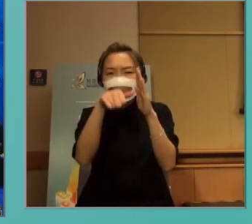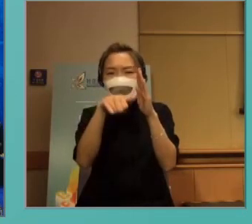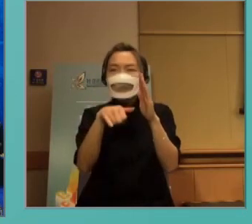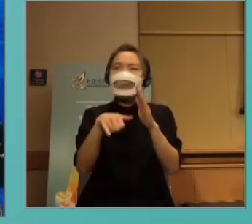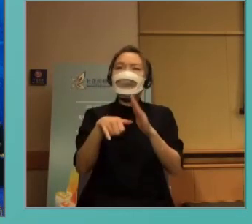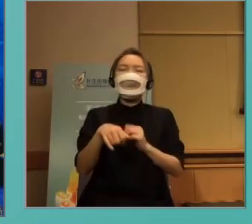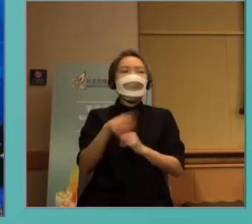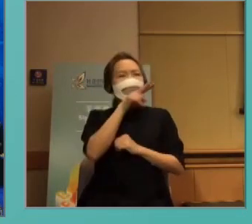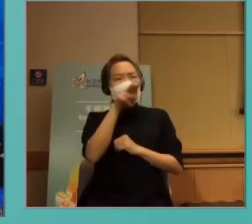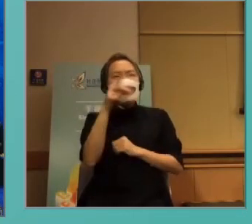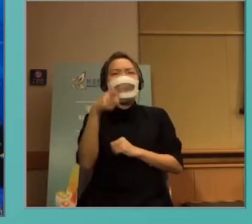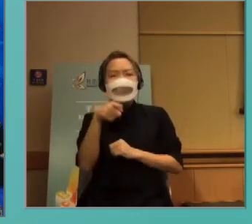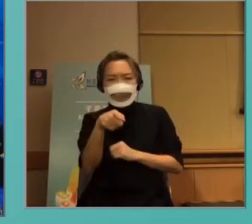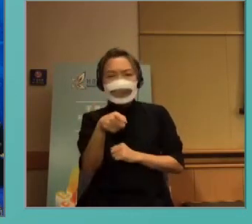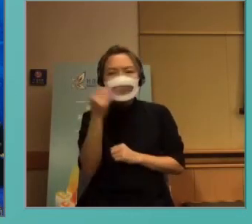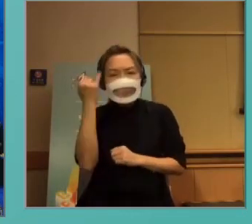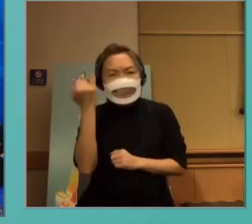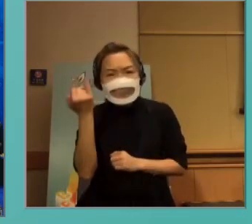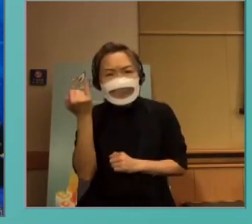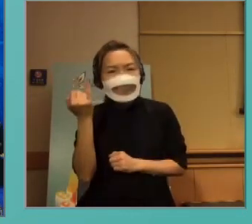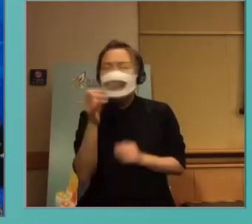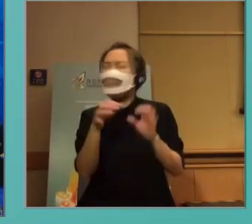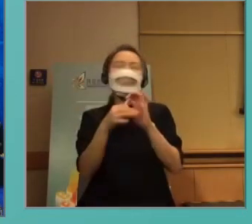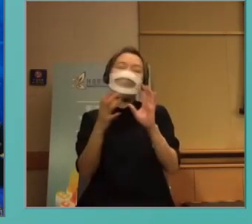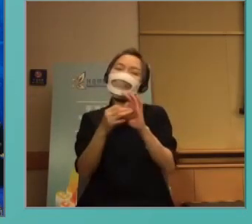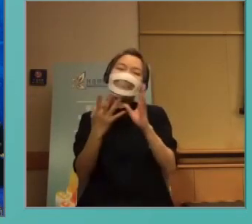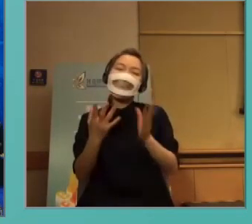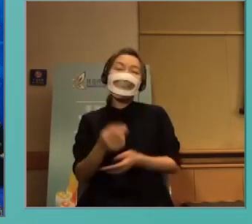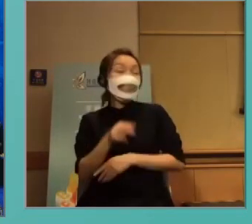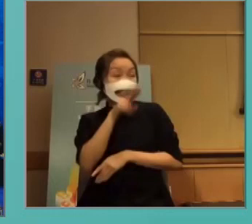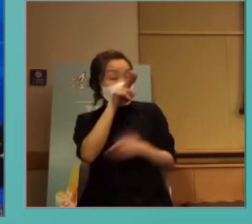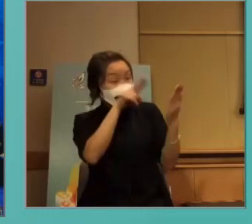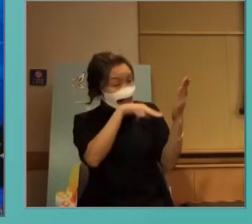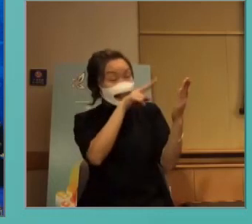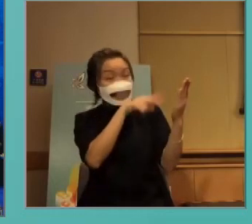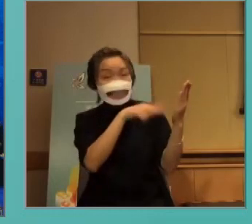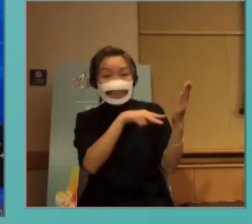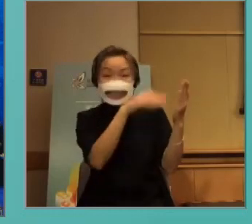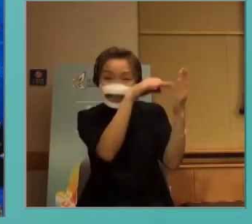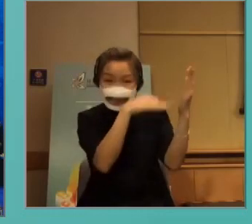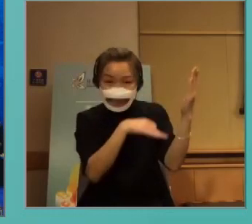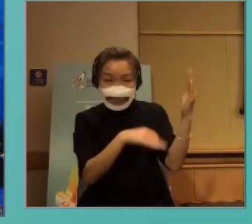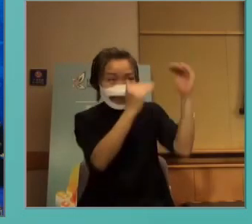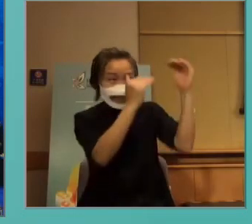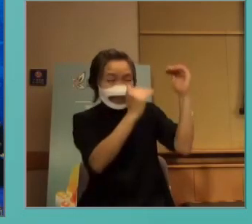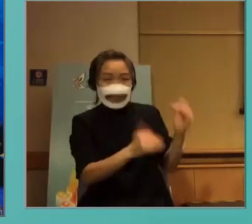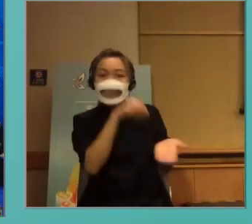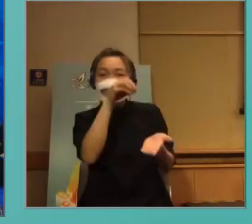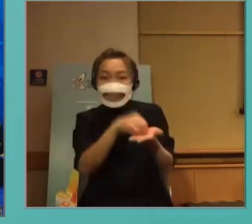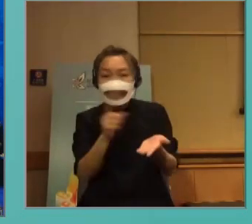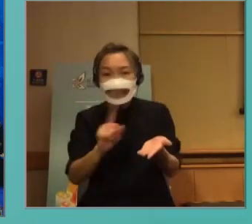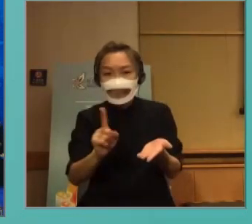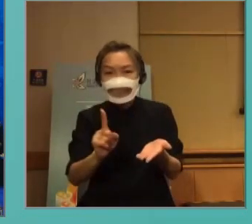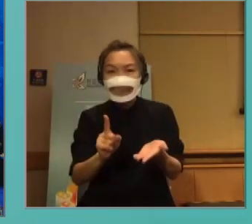go back and check what those terms really mean. So I think this goes to the next question that I'm going to raise about